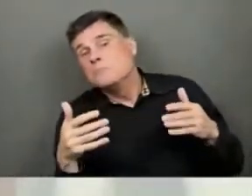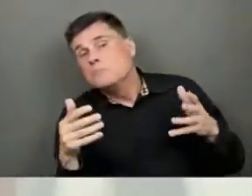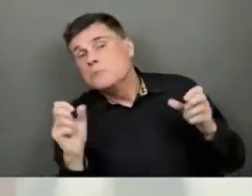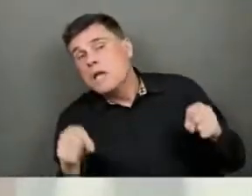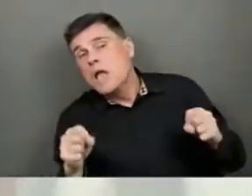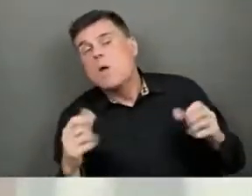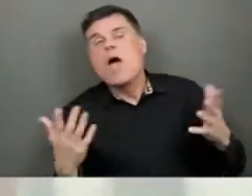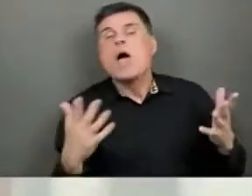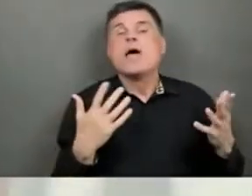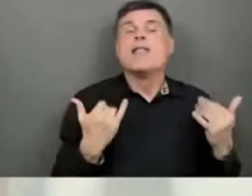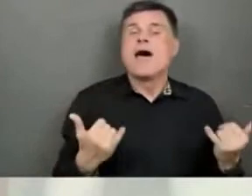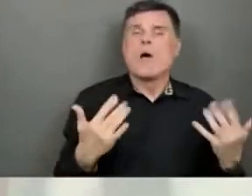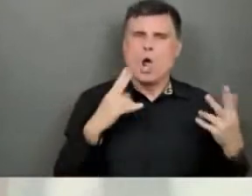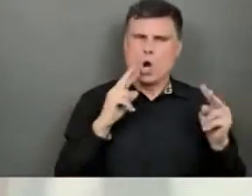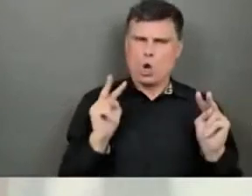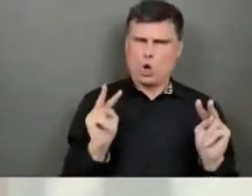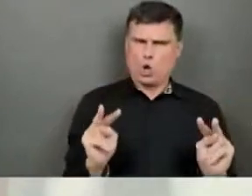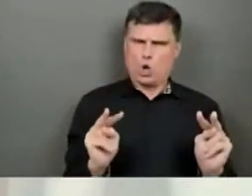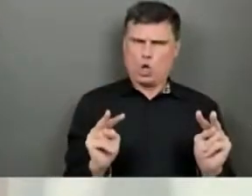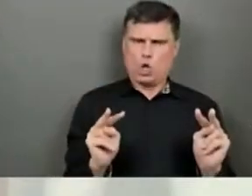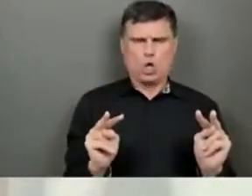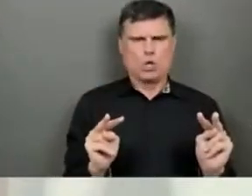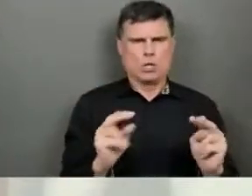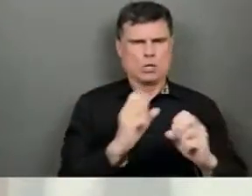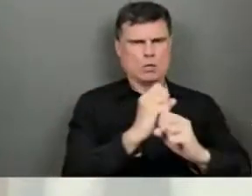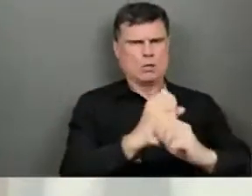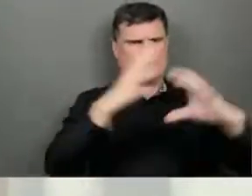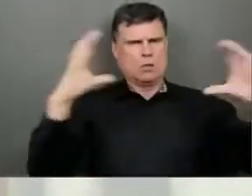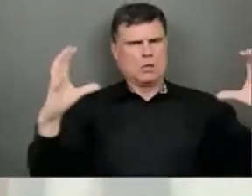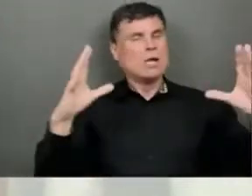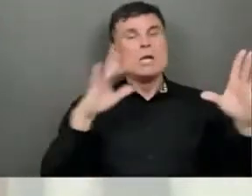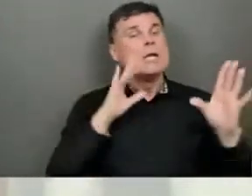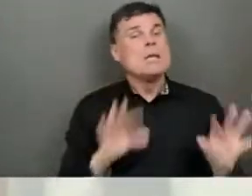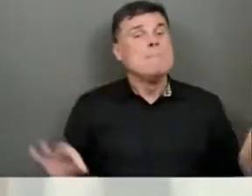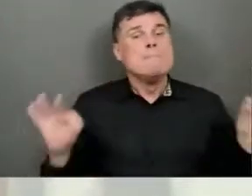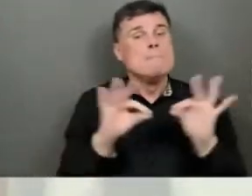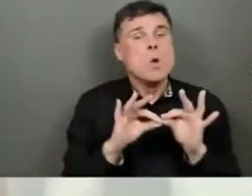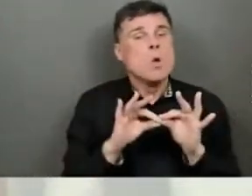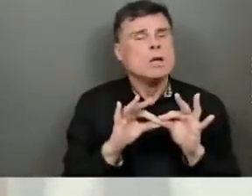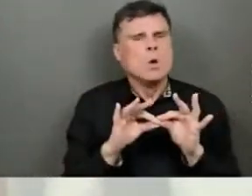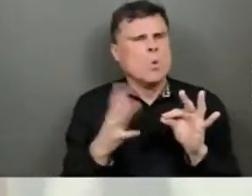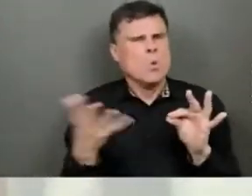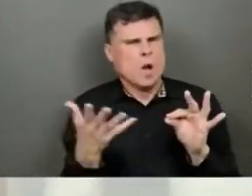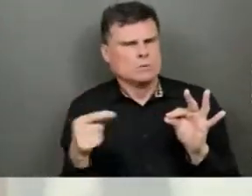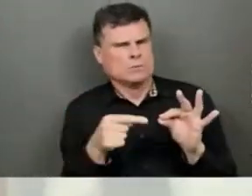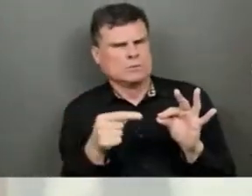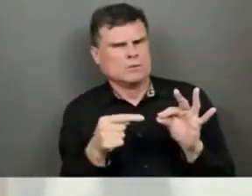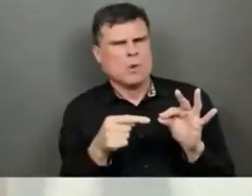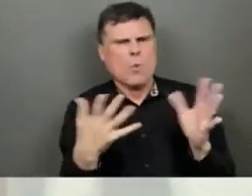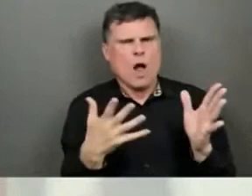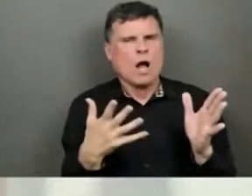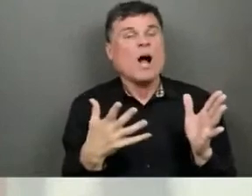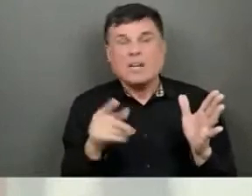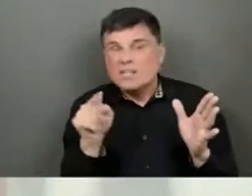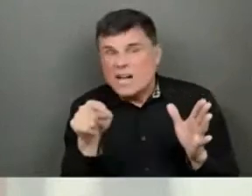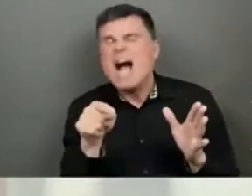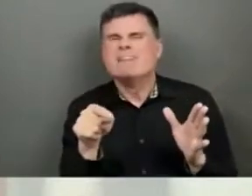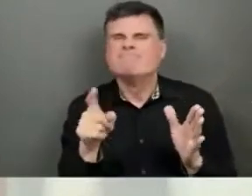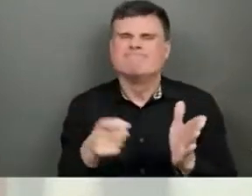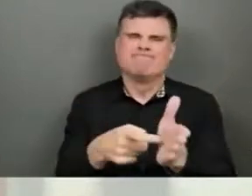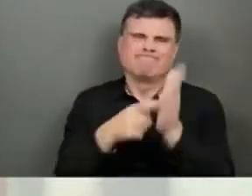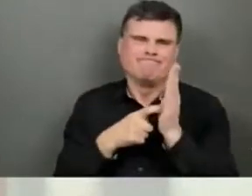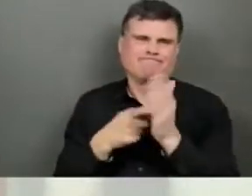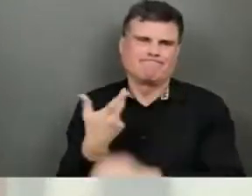immunization and protection of healthcare workers, of each other, and in healthcare settings. So I don't expect